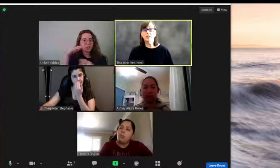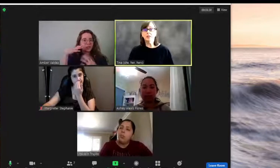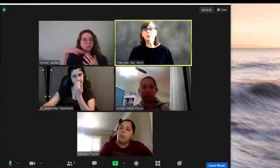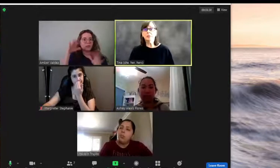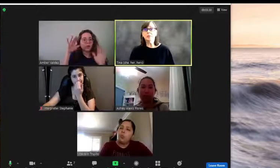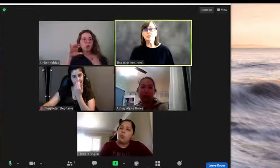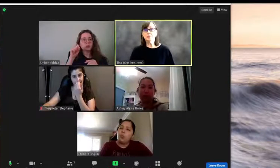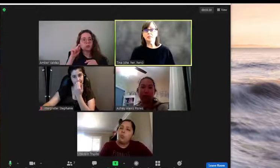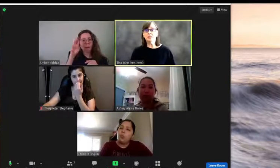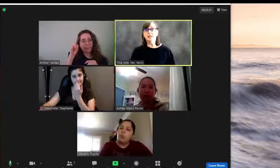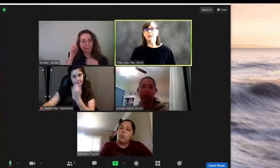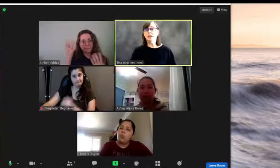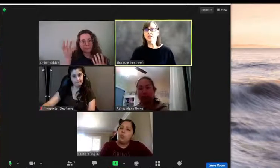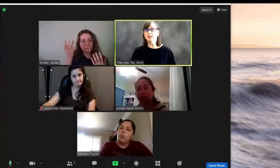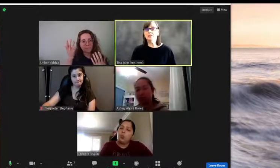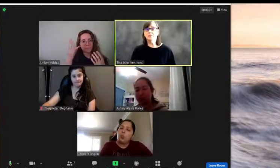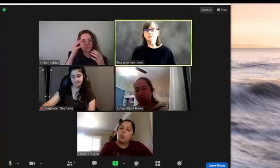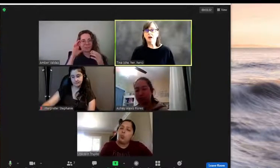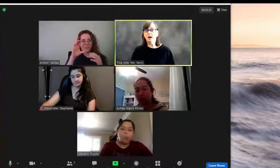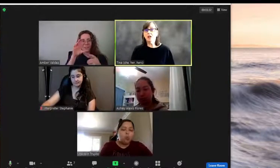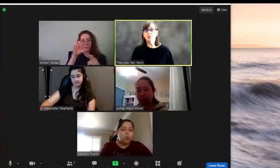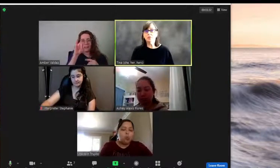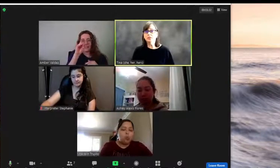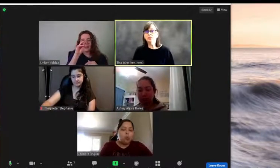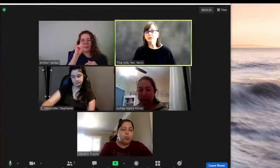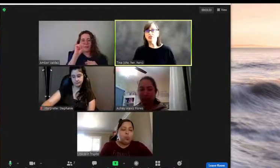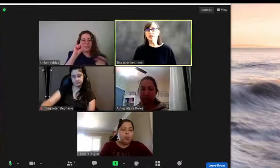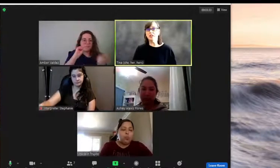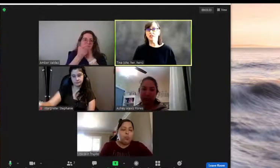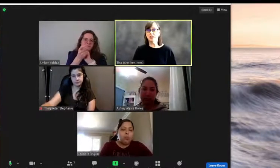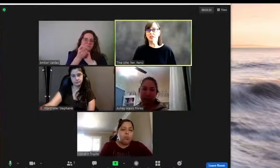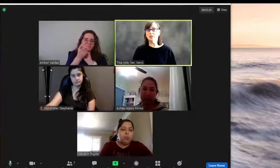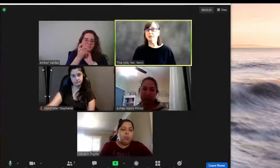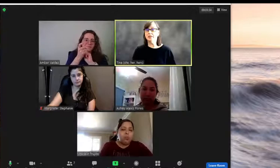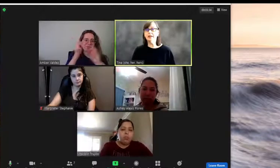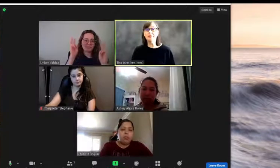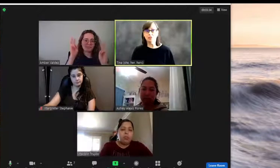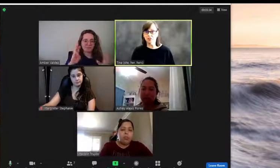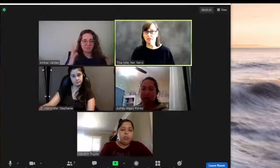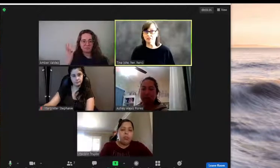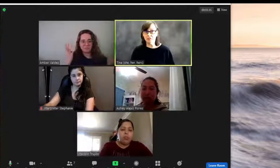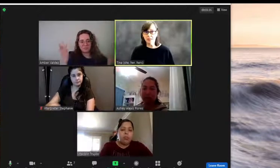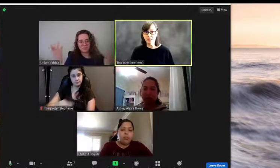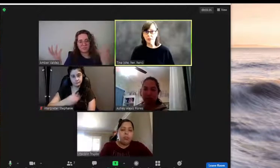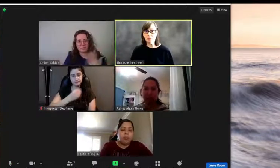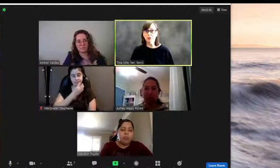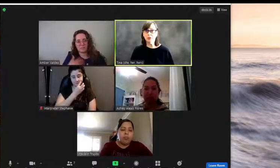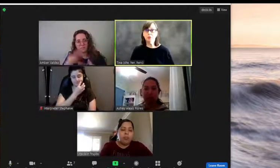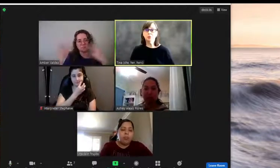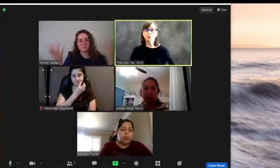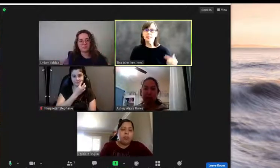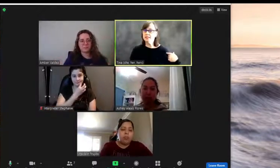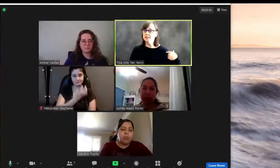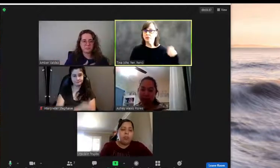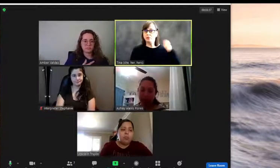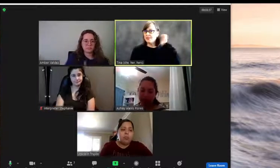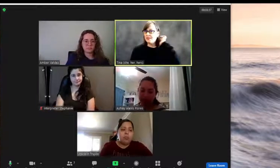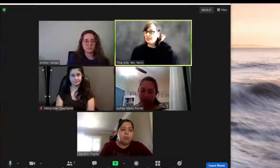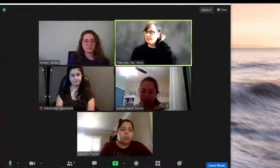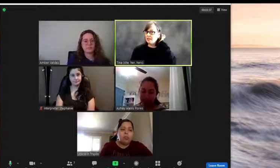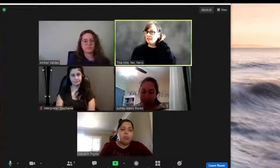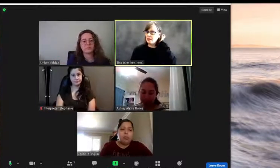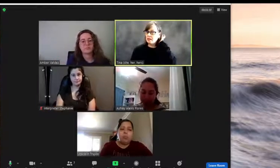Well, another would just be how the world is changing, climate change. I mean, look, recently we've